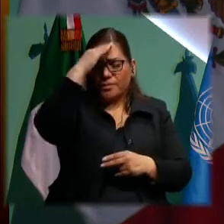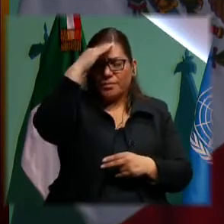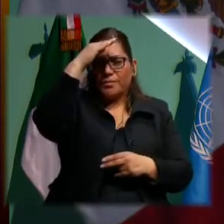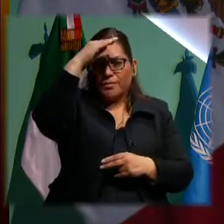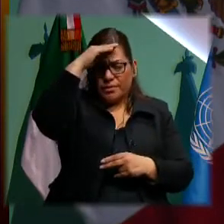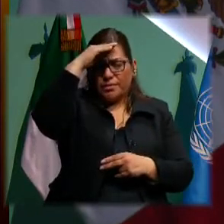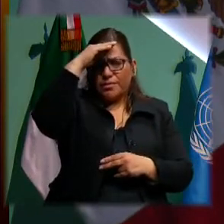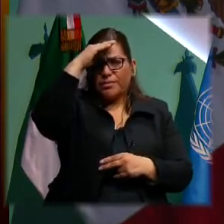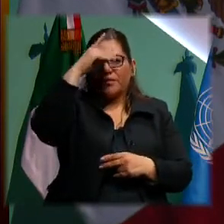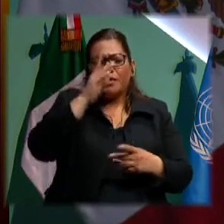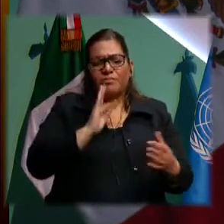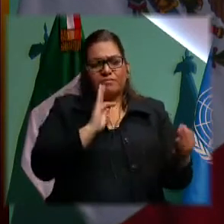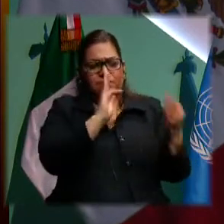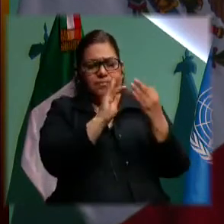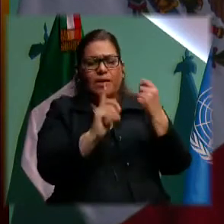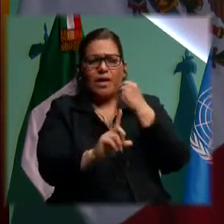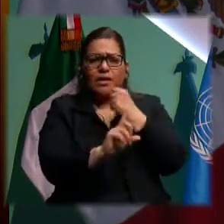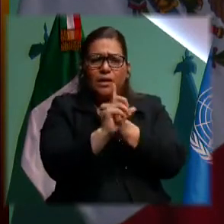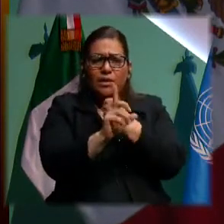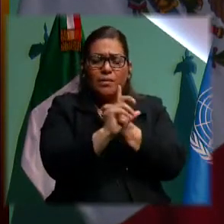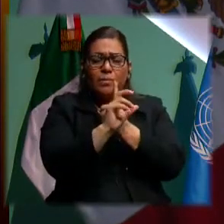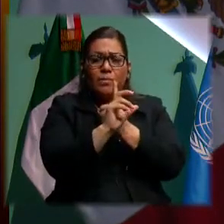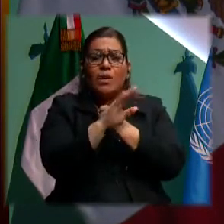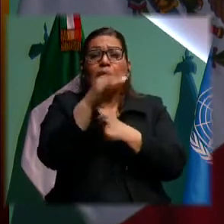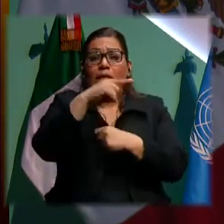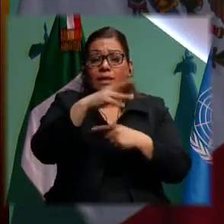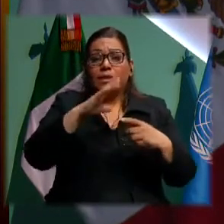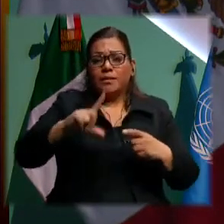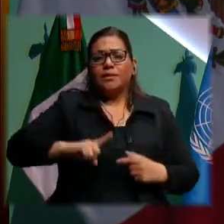governance issues of ourselves on the internet?